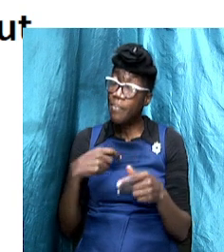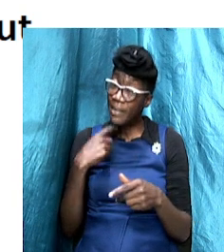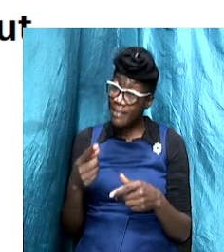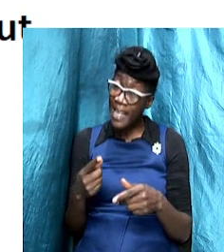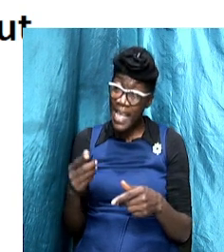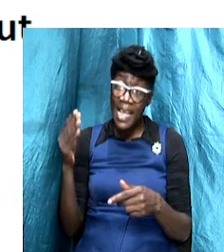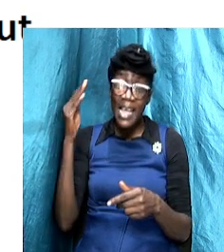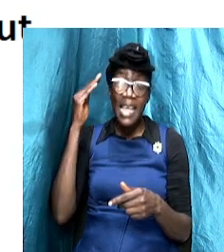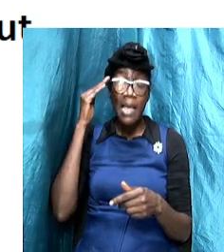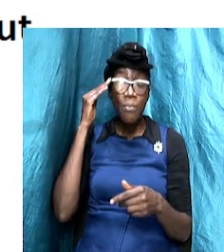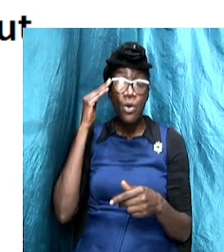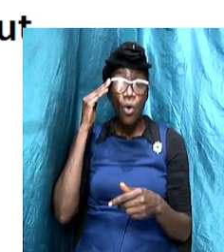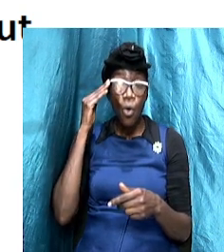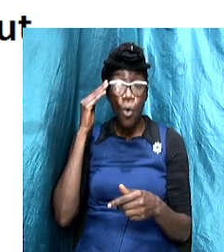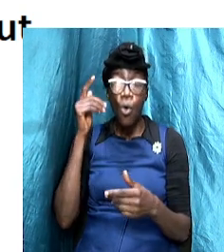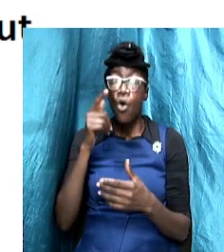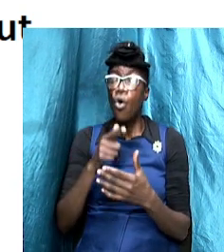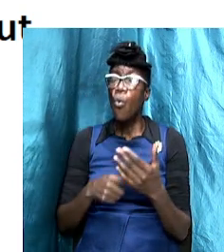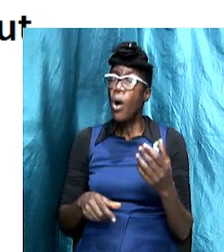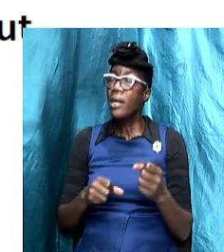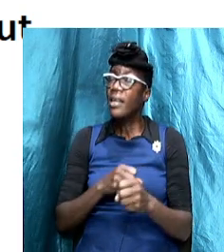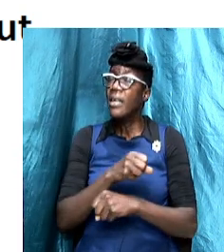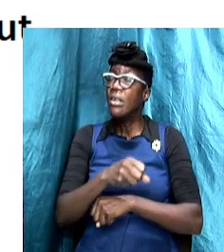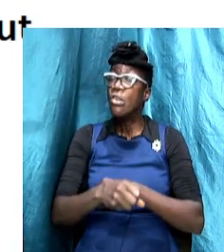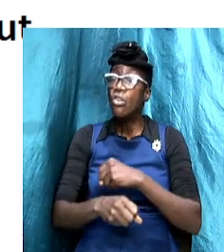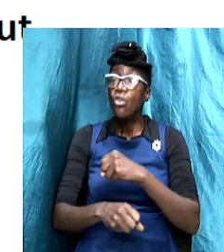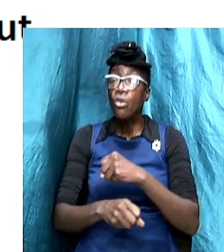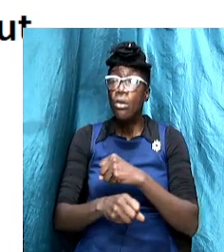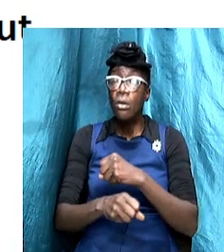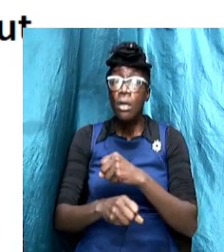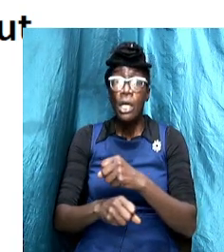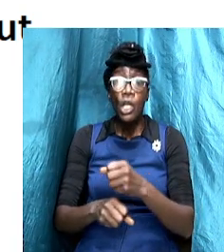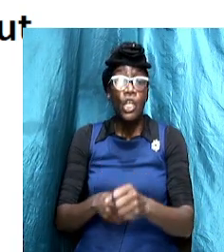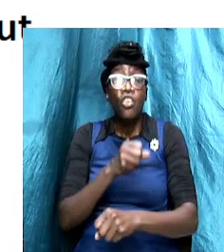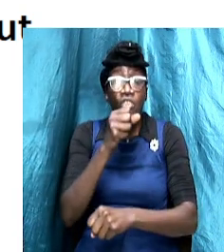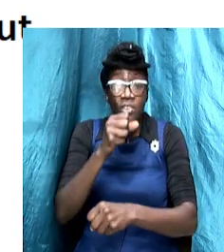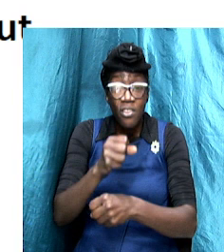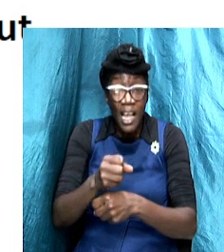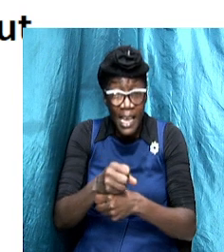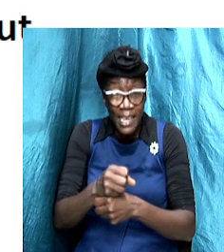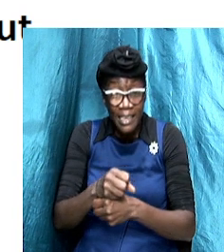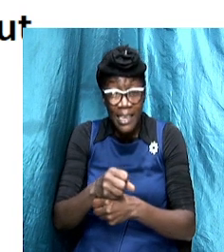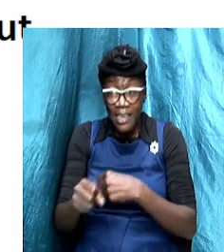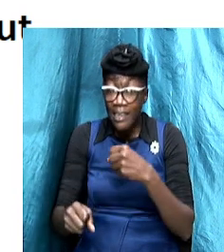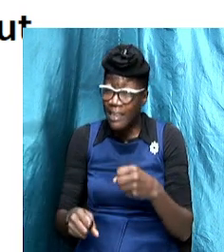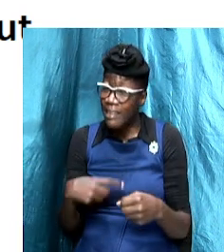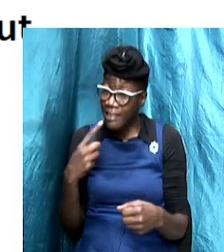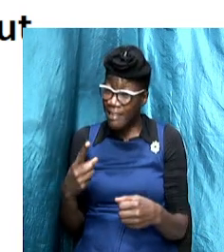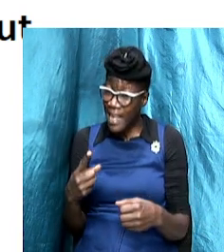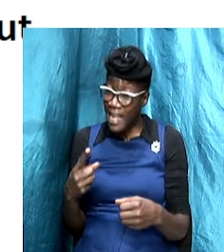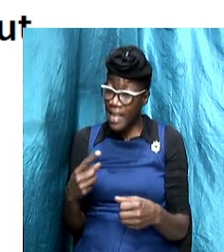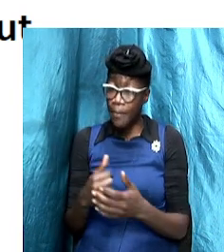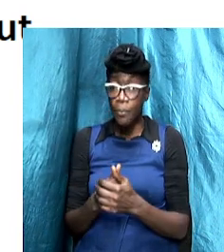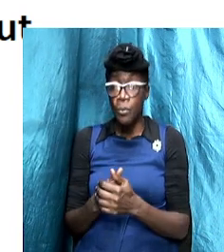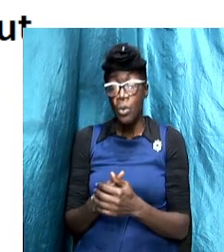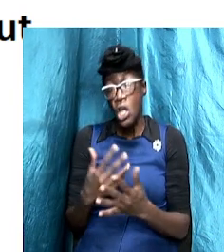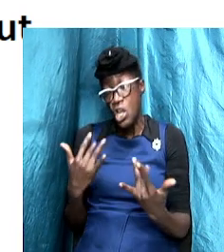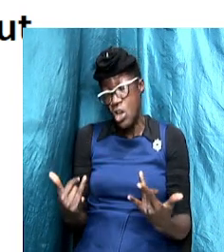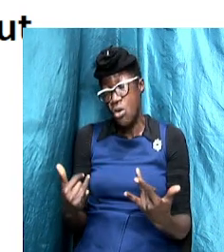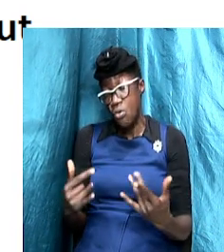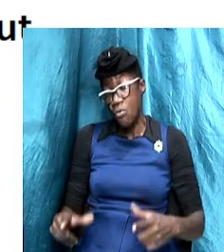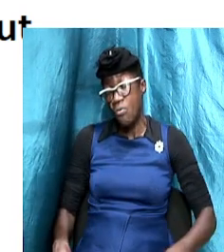He knew what society has to say in relation to what the Word of God says. Nowadays, we live our